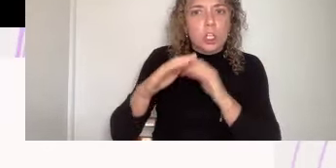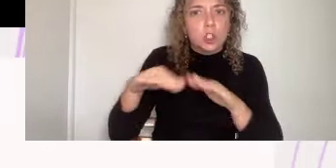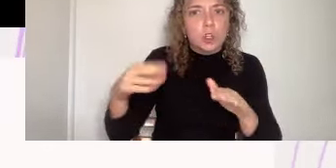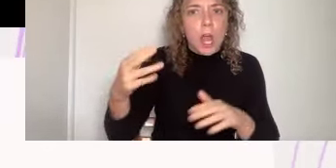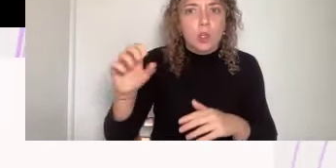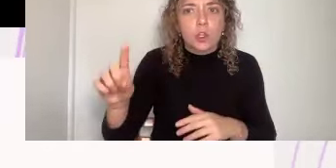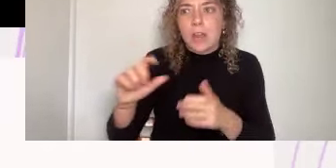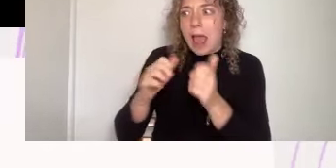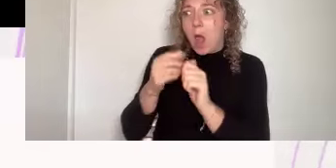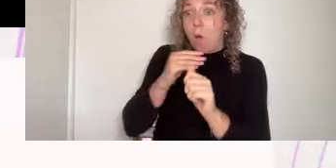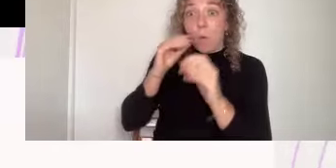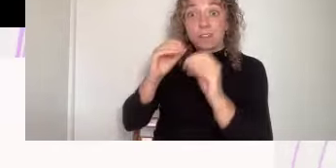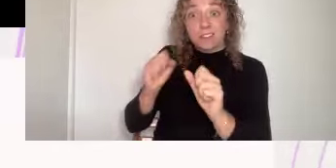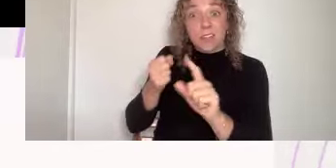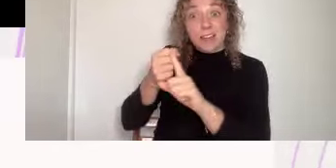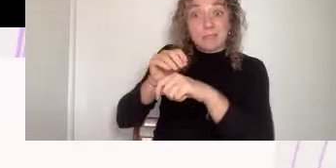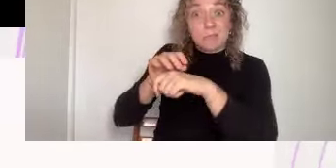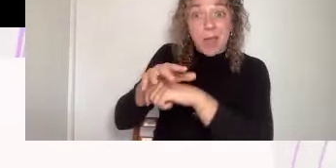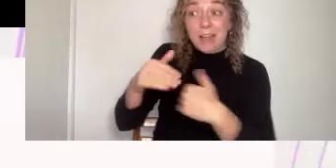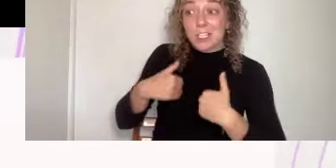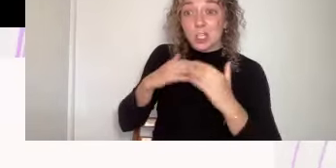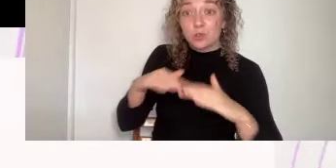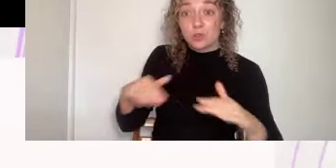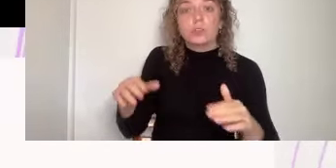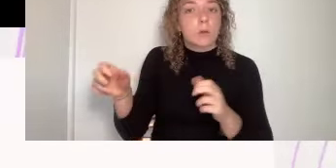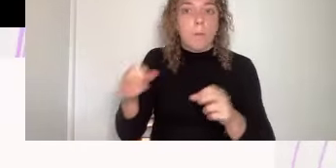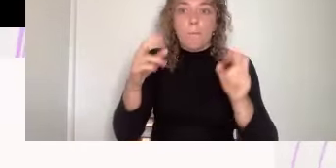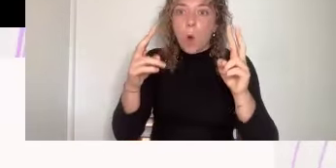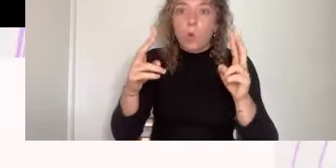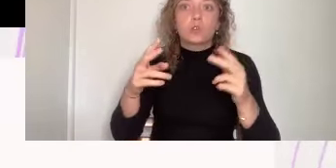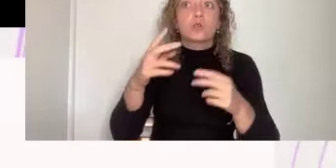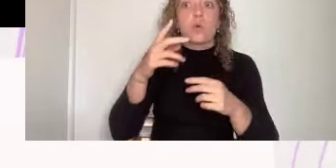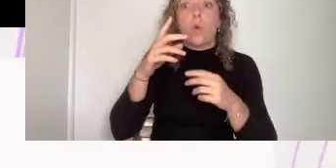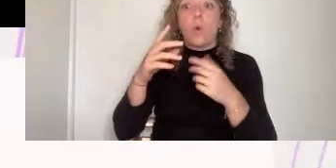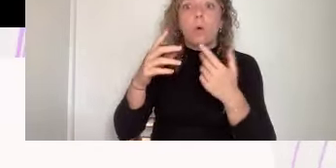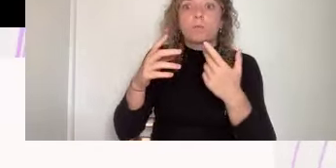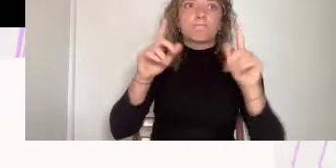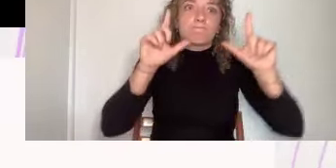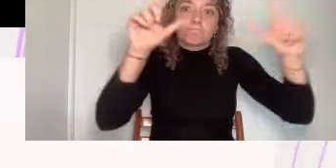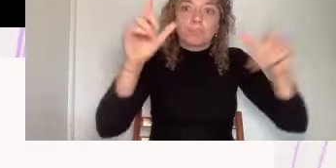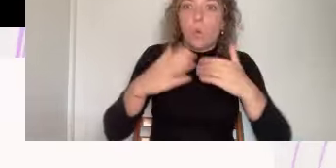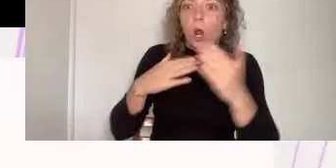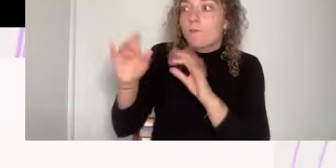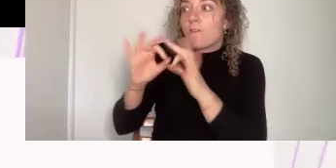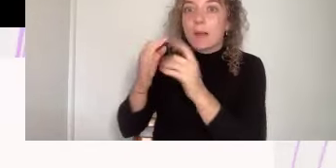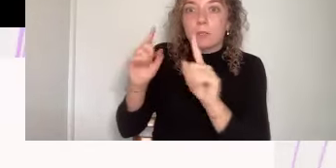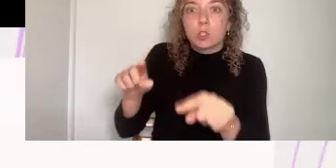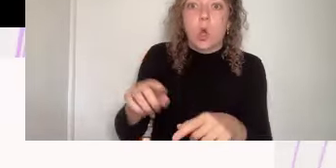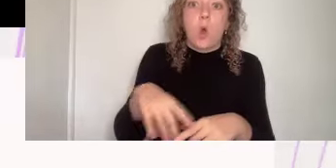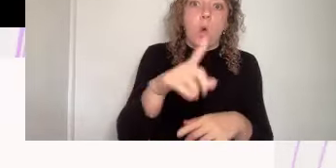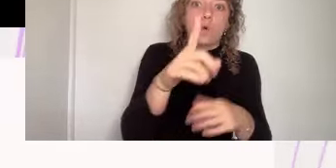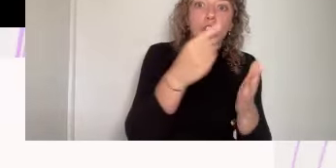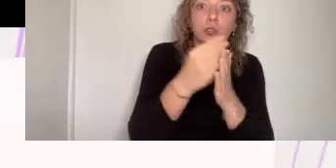how homelessness can impact young children, and just posting them wherever families frequent. So that's grocery stores, it's laundromats,